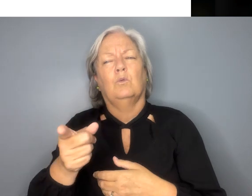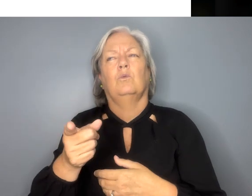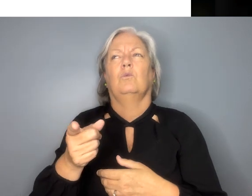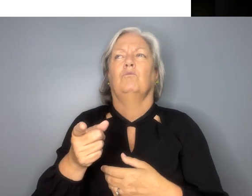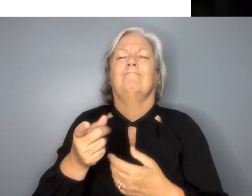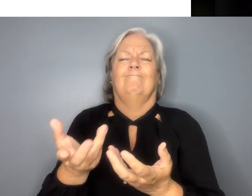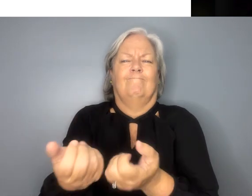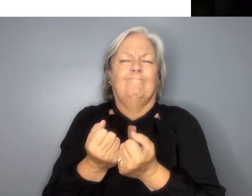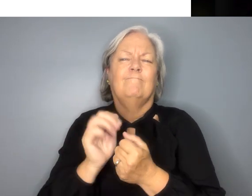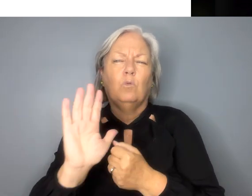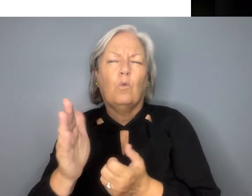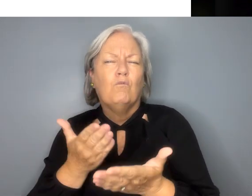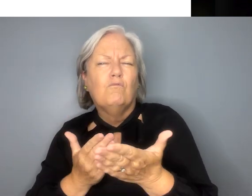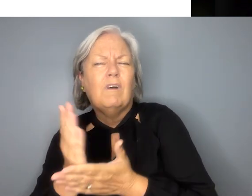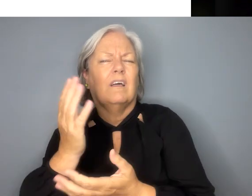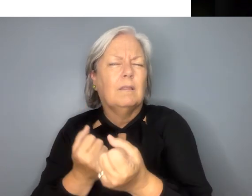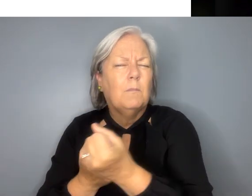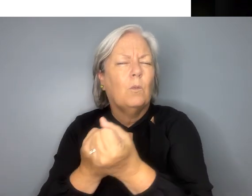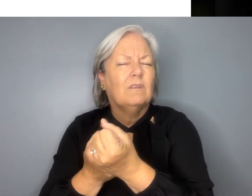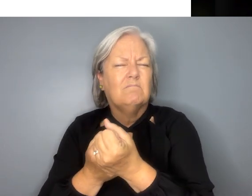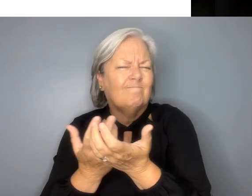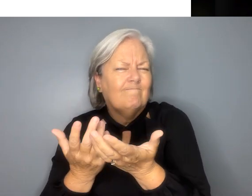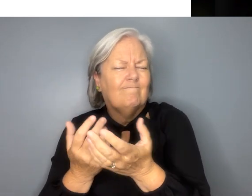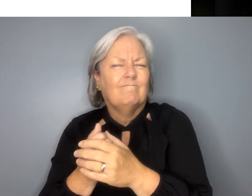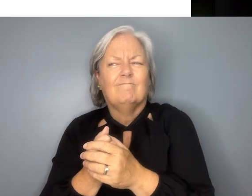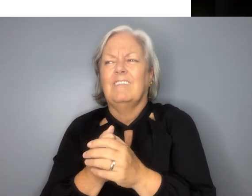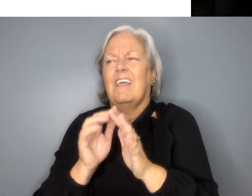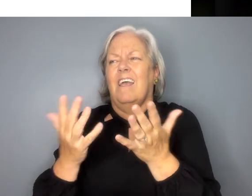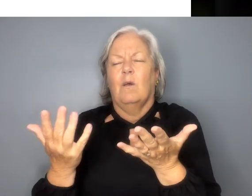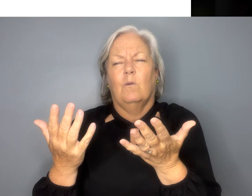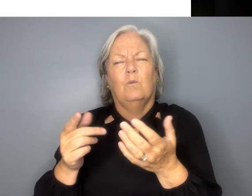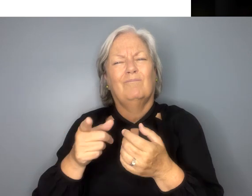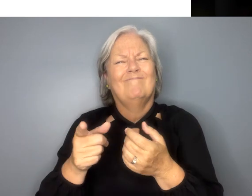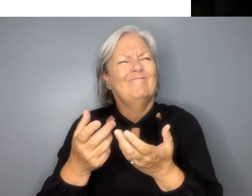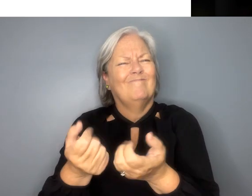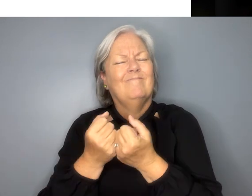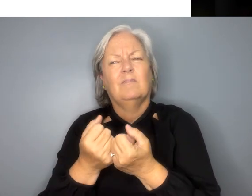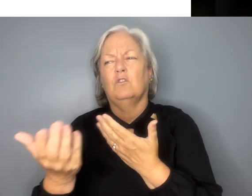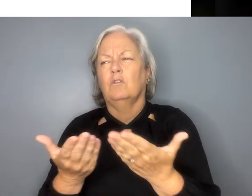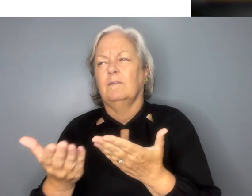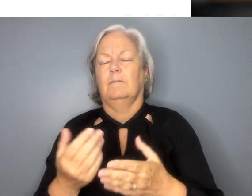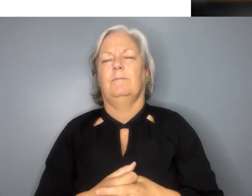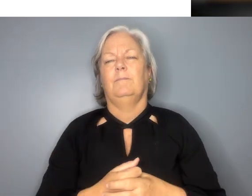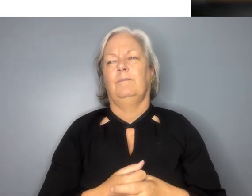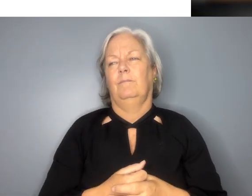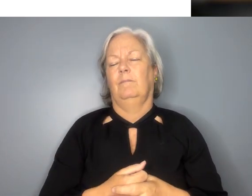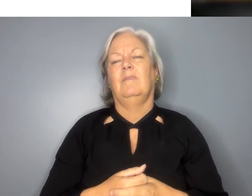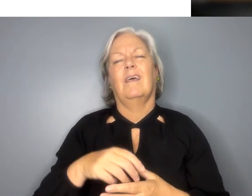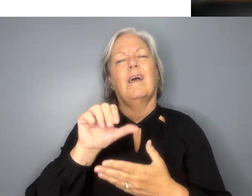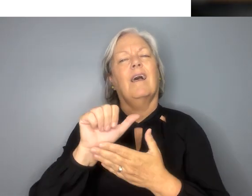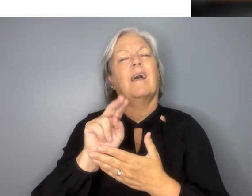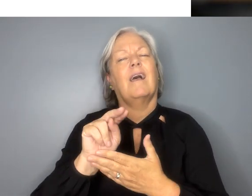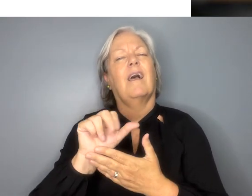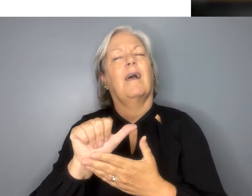human rights. And Annabelle, you touched on this already, so I might throw to you actually. How has that shaped your ability to get supports? I believe